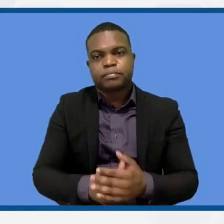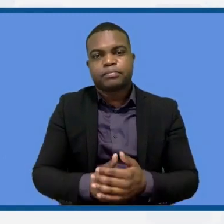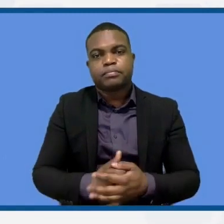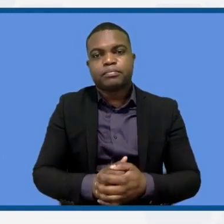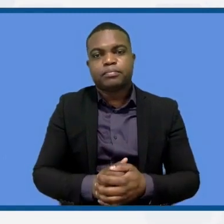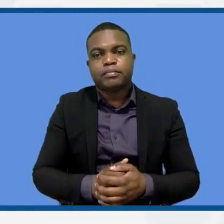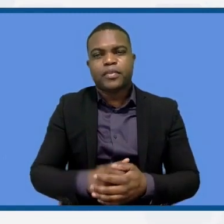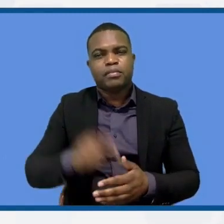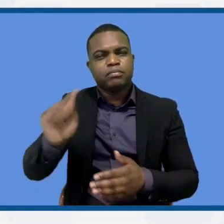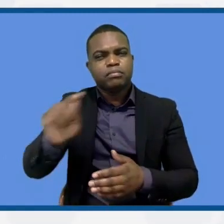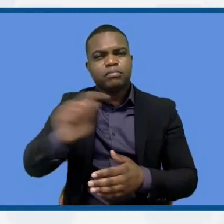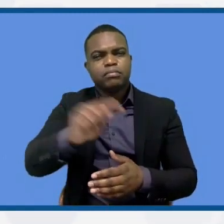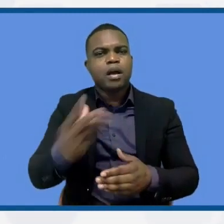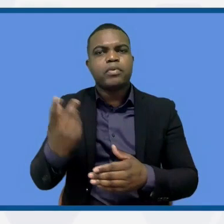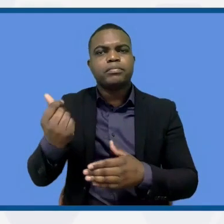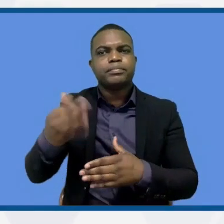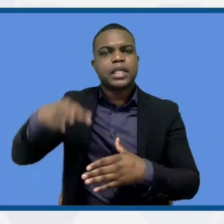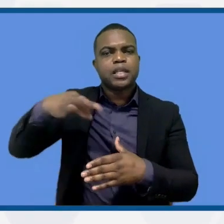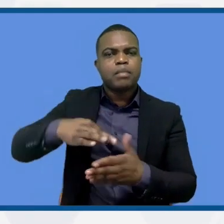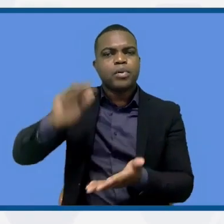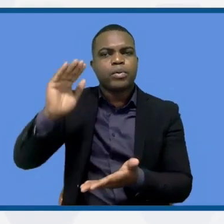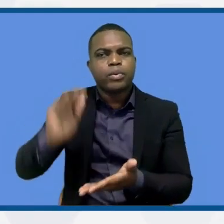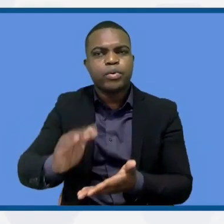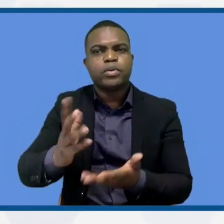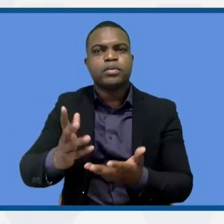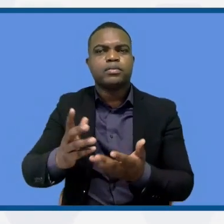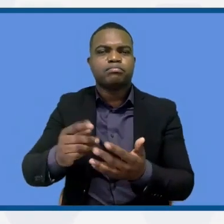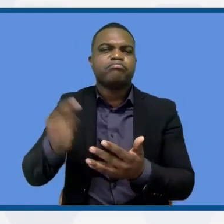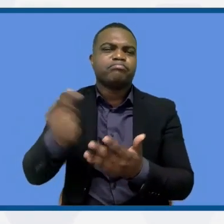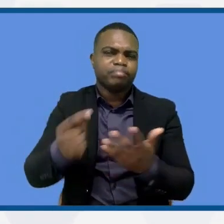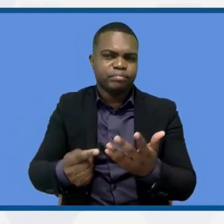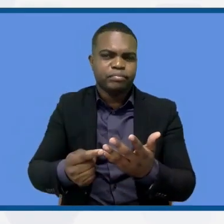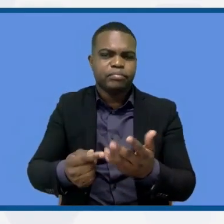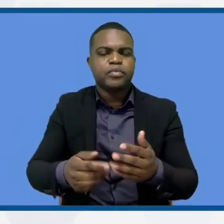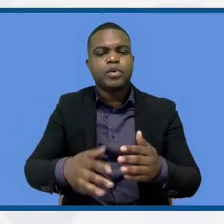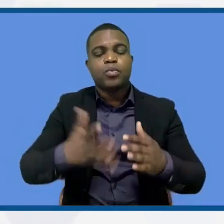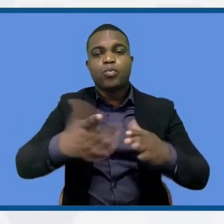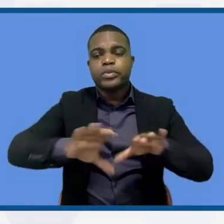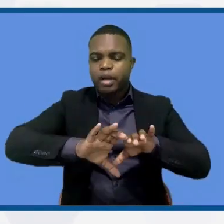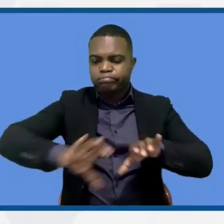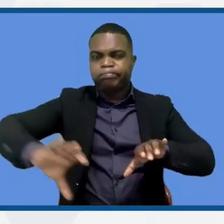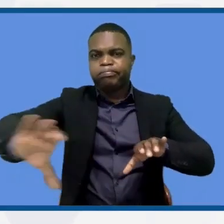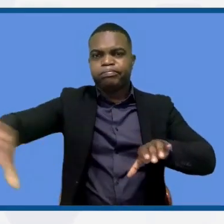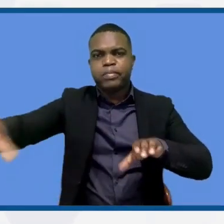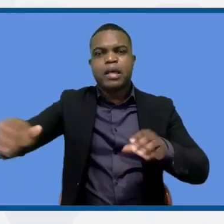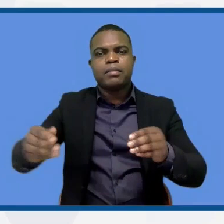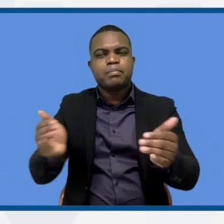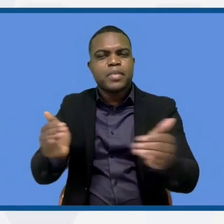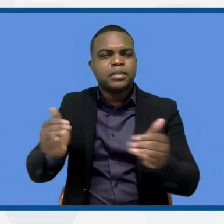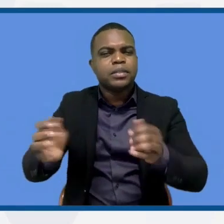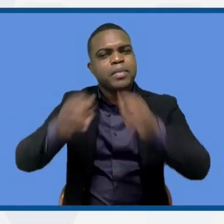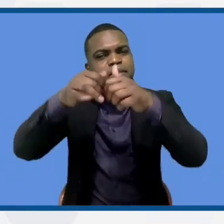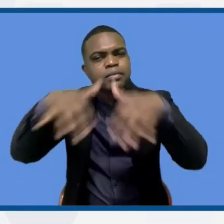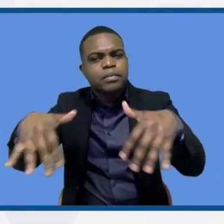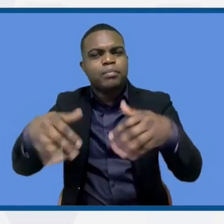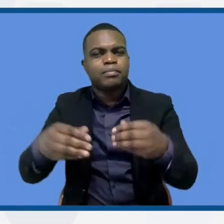Brown, Indigenous, and rural communities, something we're rectifying now. Each of us in this room has